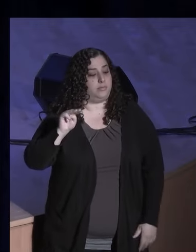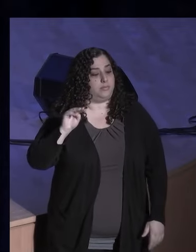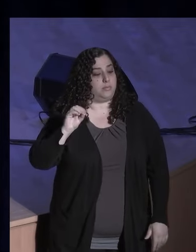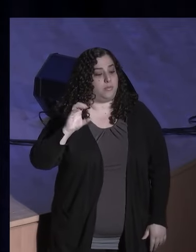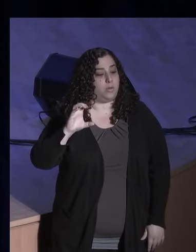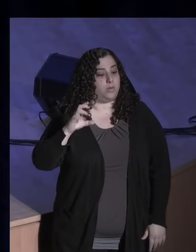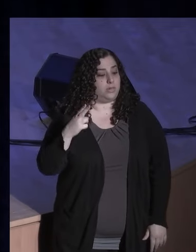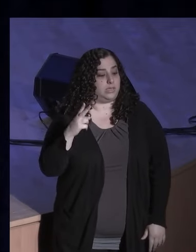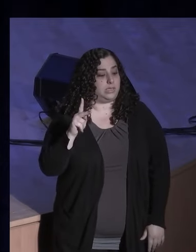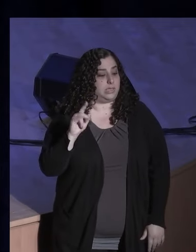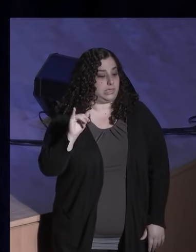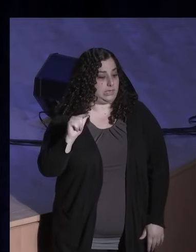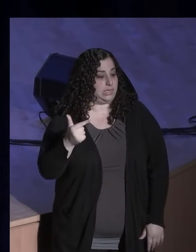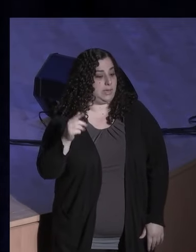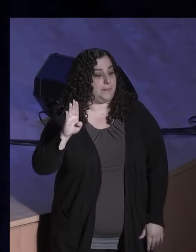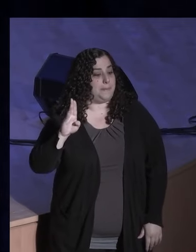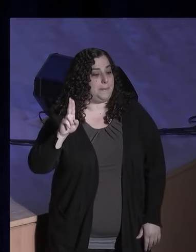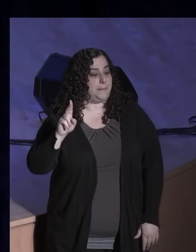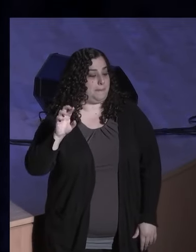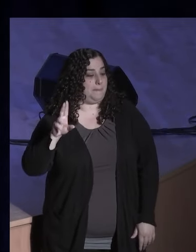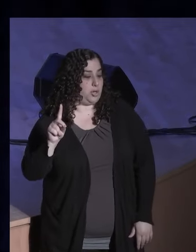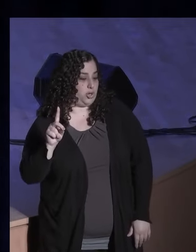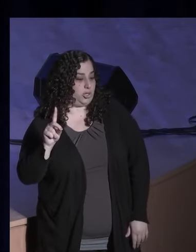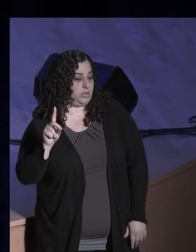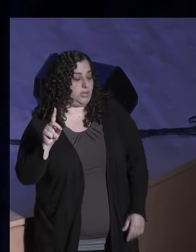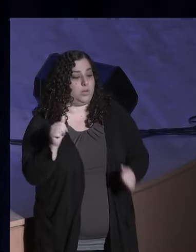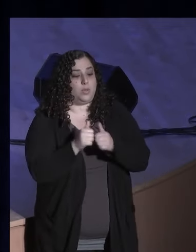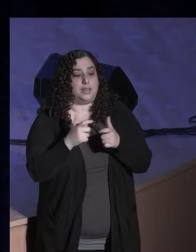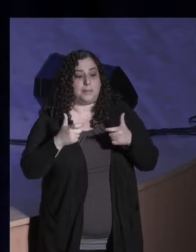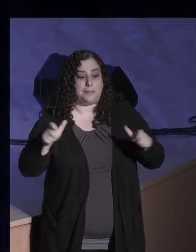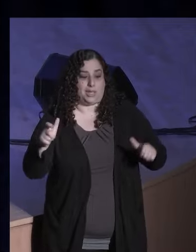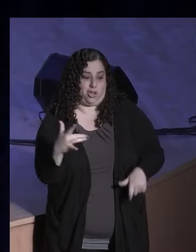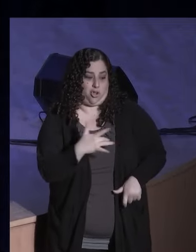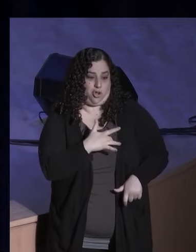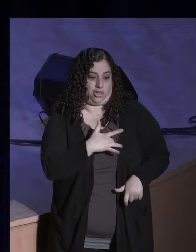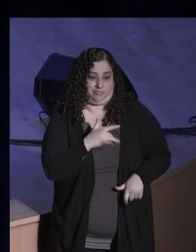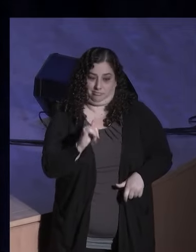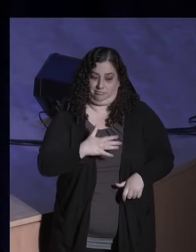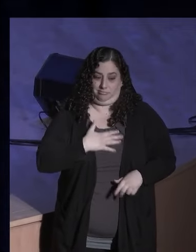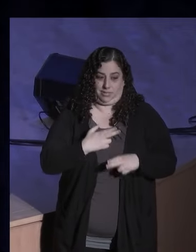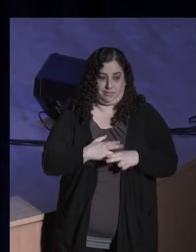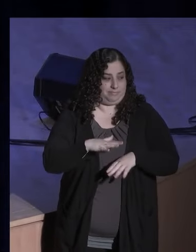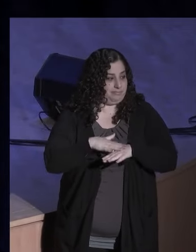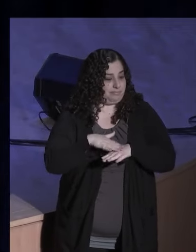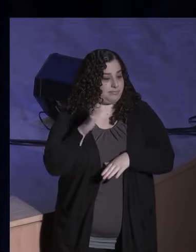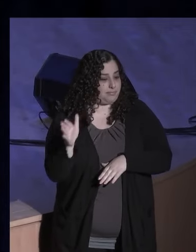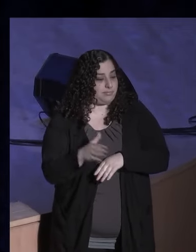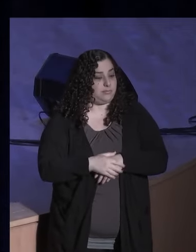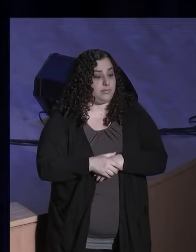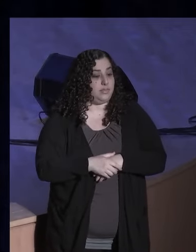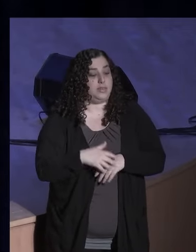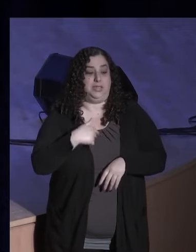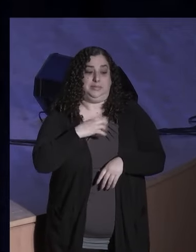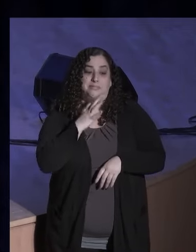Umatilla Indian Reservation. I spoke in my Umatilla language with a bit of Nez Perce accent for those who speak the Plateau region's languages and